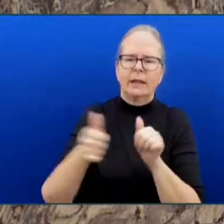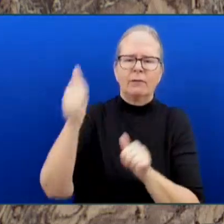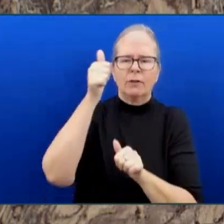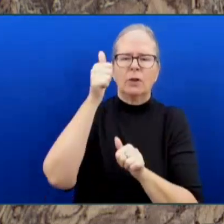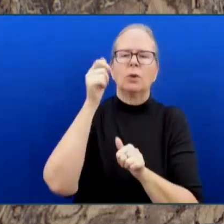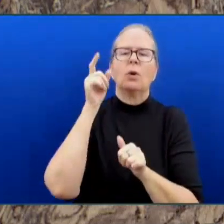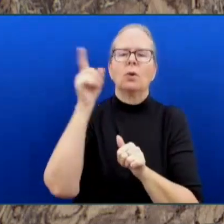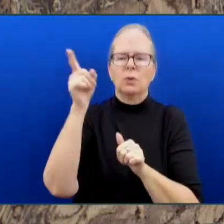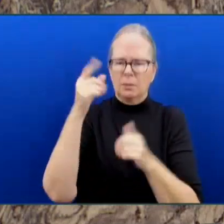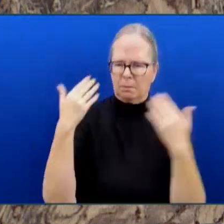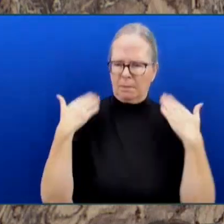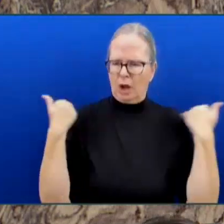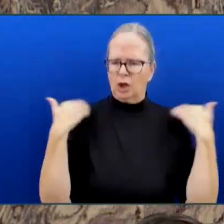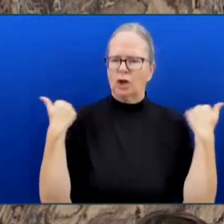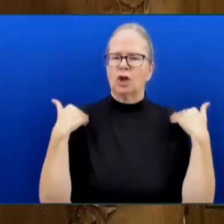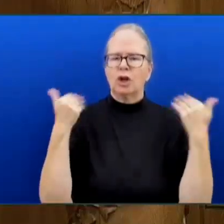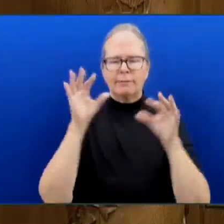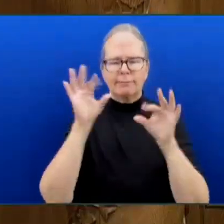BC Ferries?